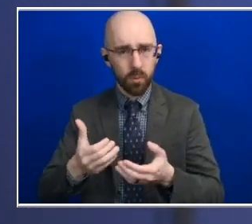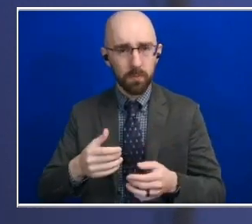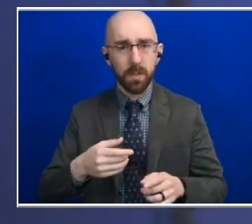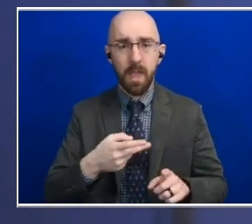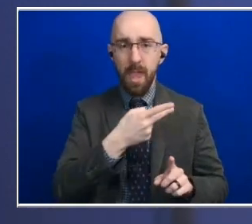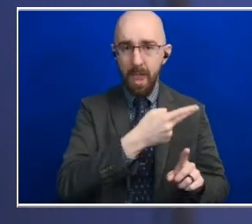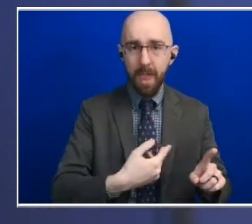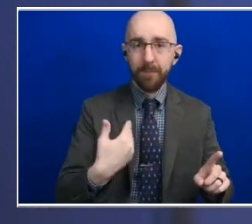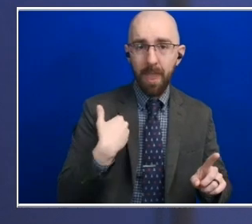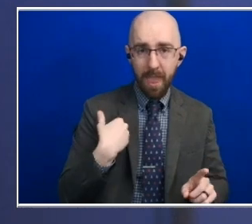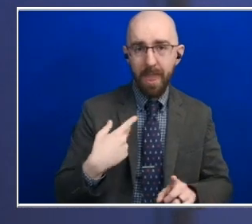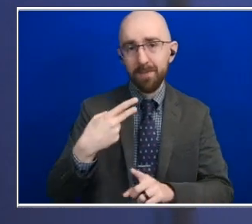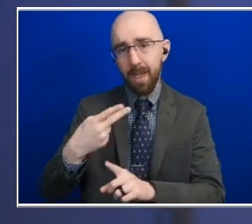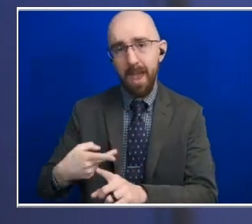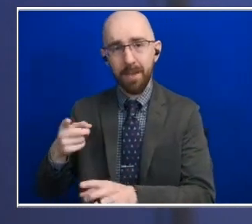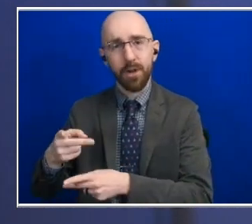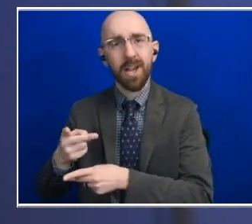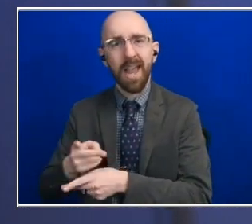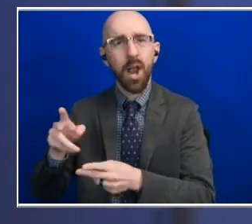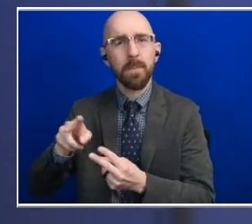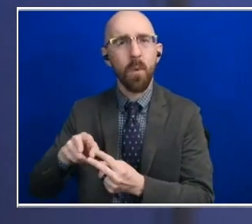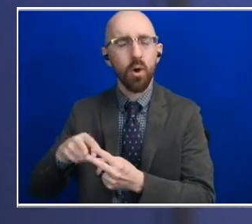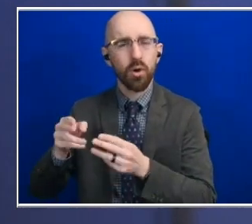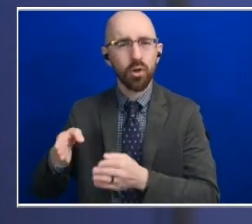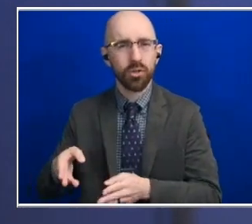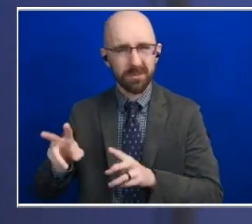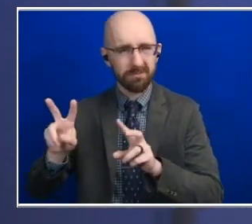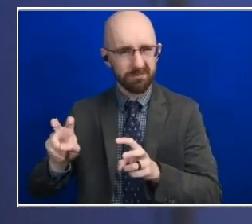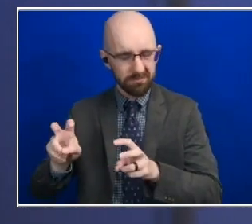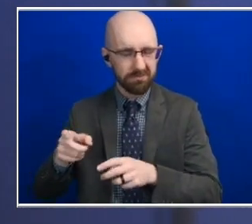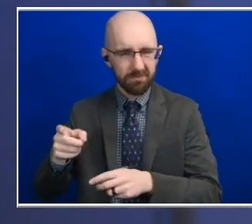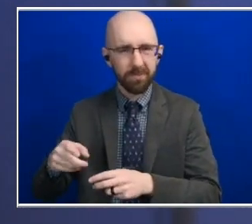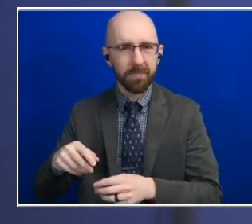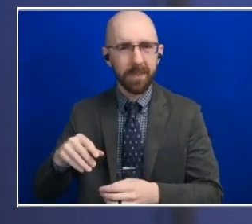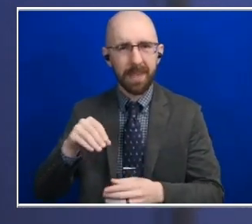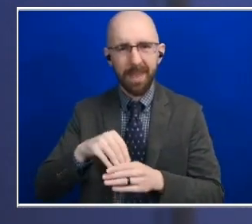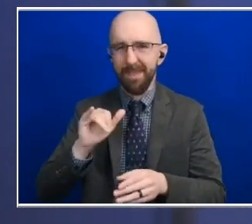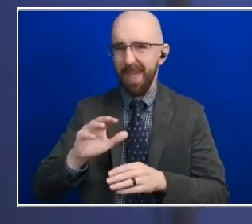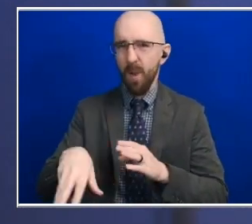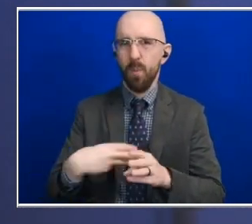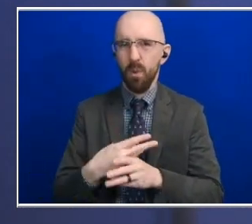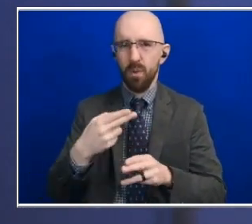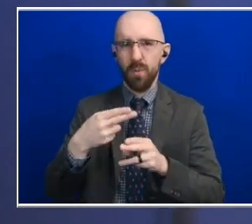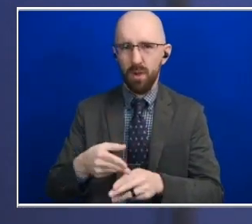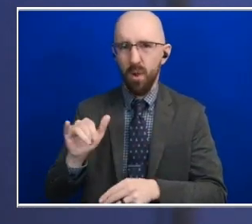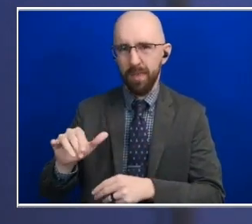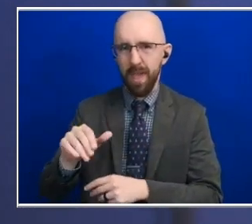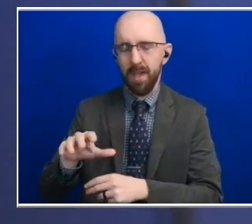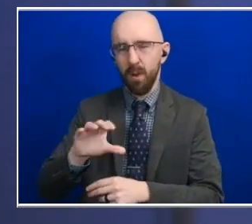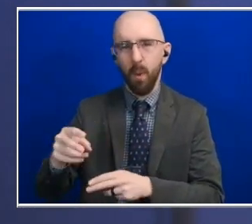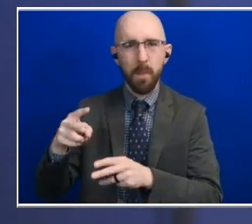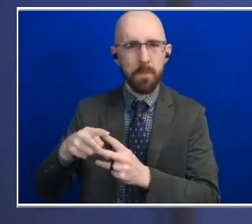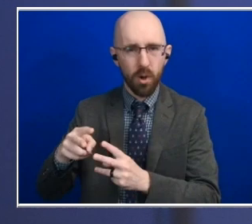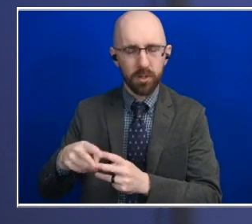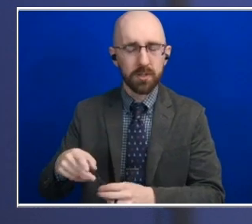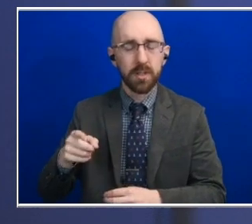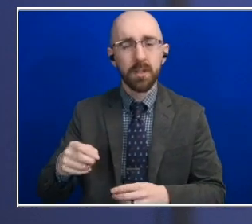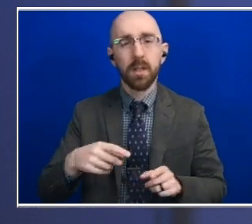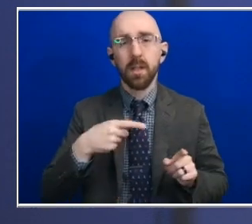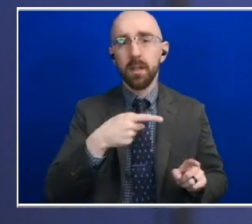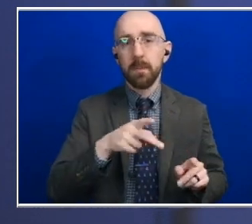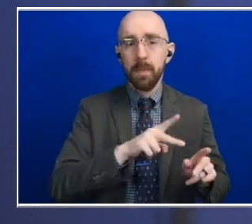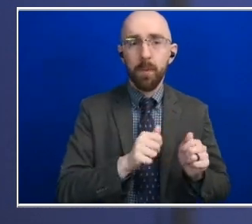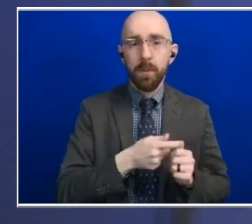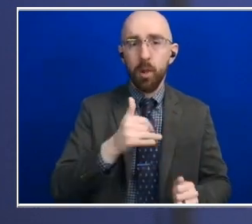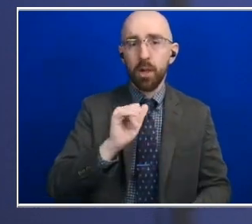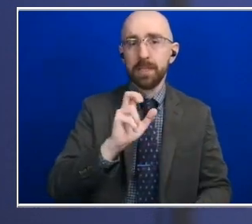group are care partners, as we like to call in Parkinson's world. And the people with Parkinson's don't want to do some stuff at Turning Point,